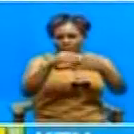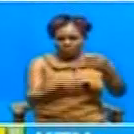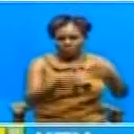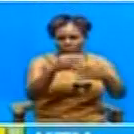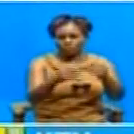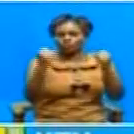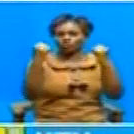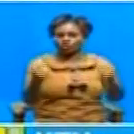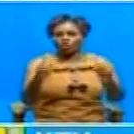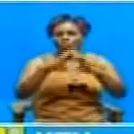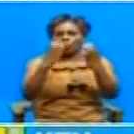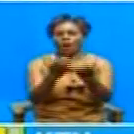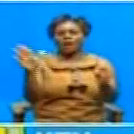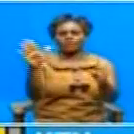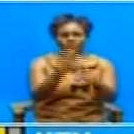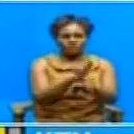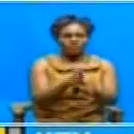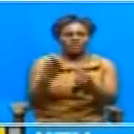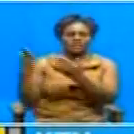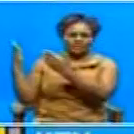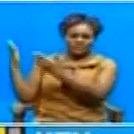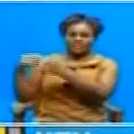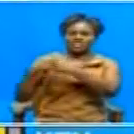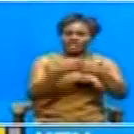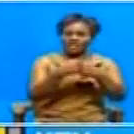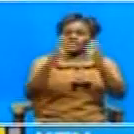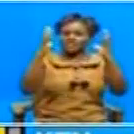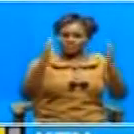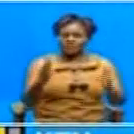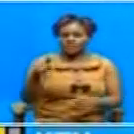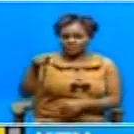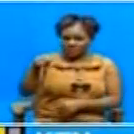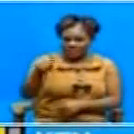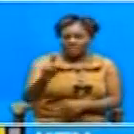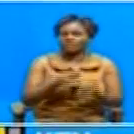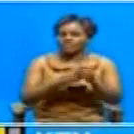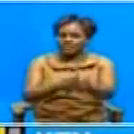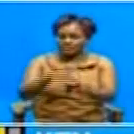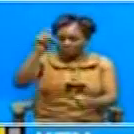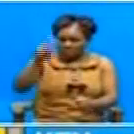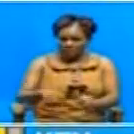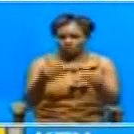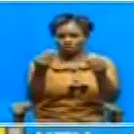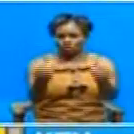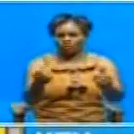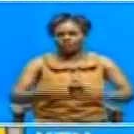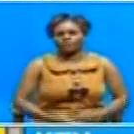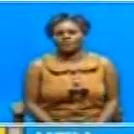ground world over. This is one of the challenges the new CBK leadership will have to tackle.